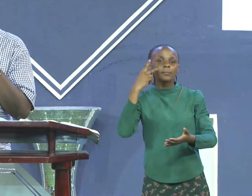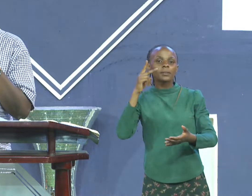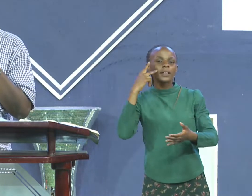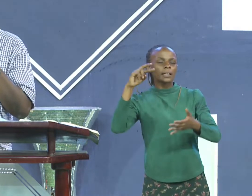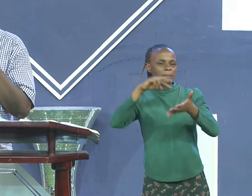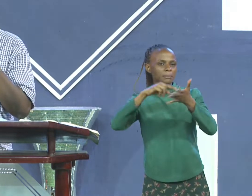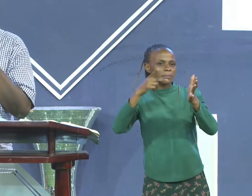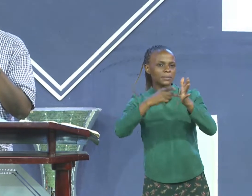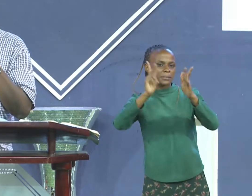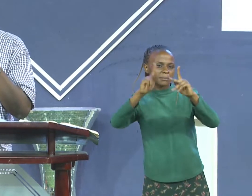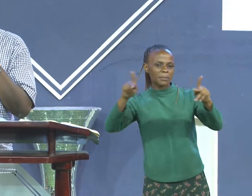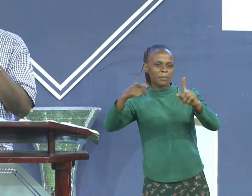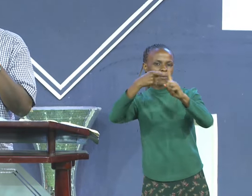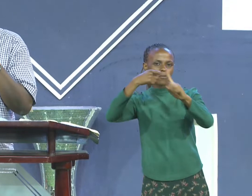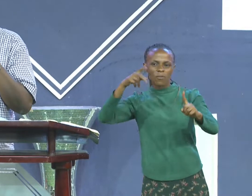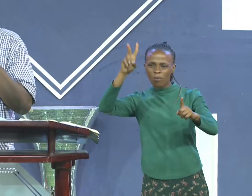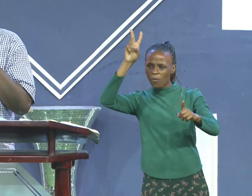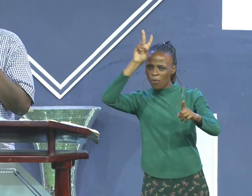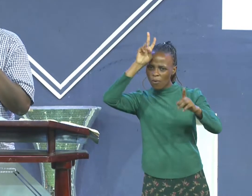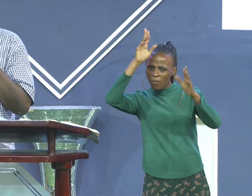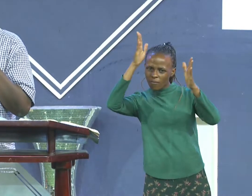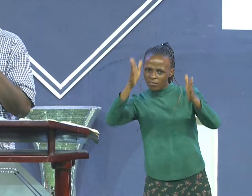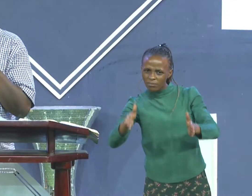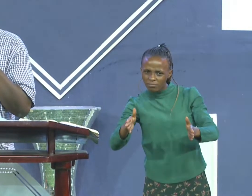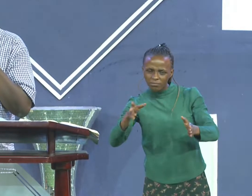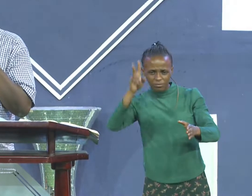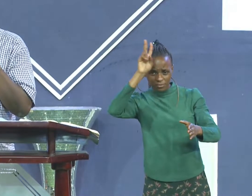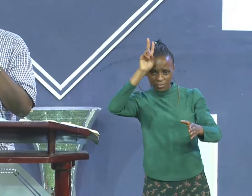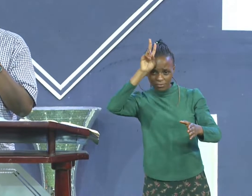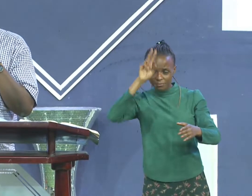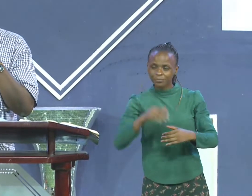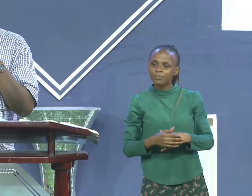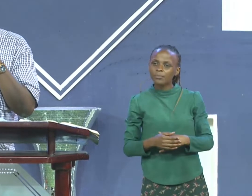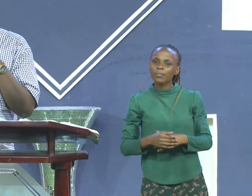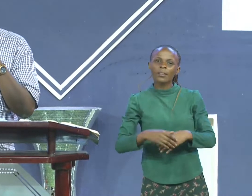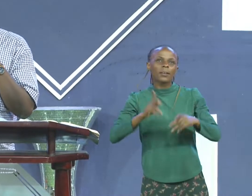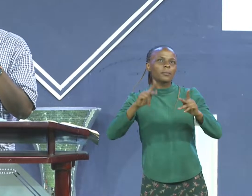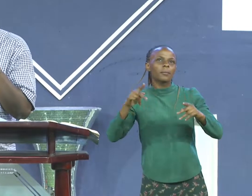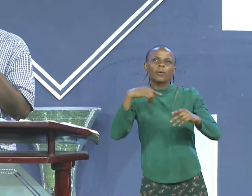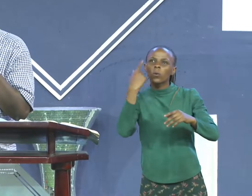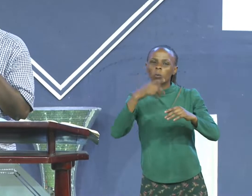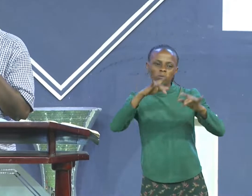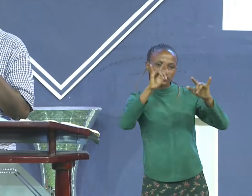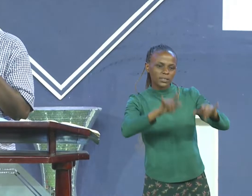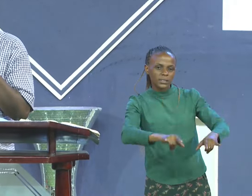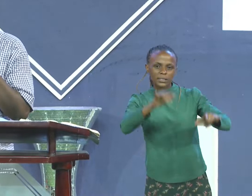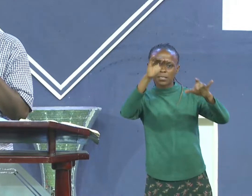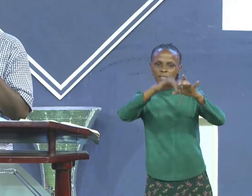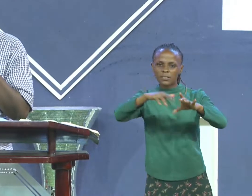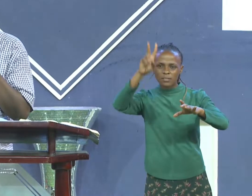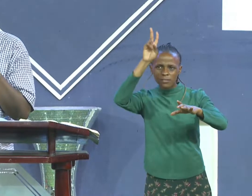villagers, and it denoted people who lived in an open country, who lived in unprotected